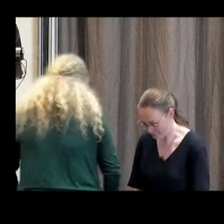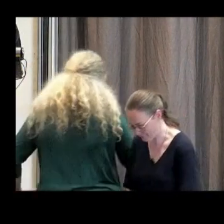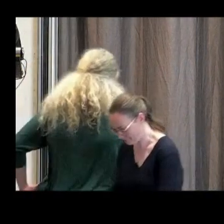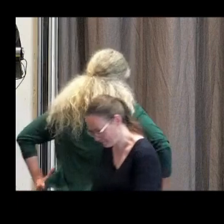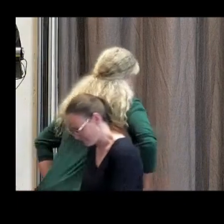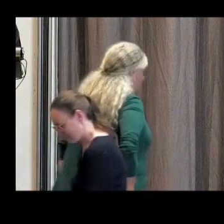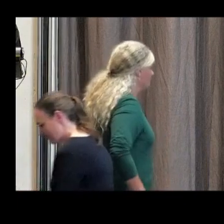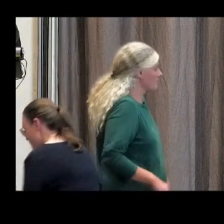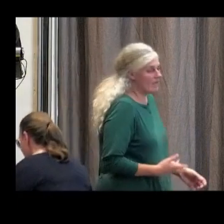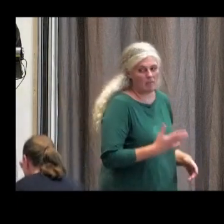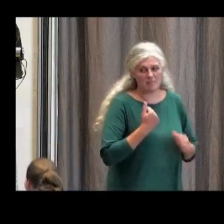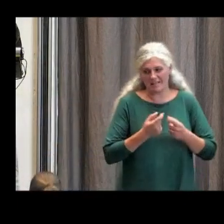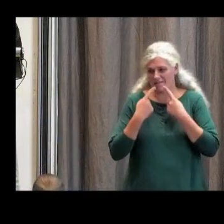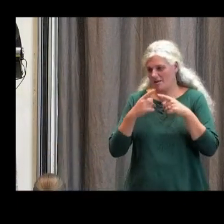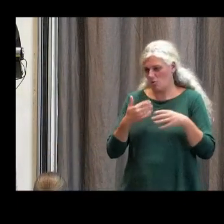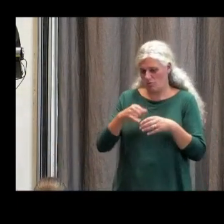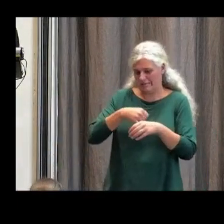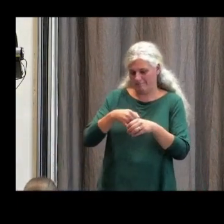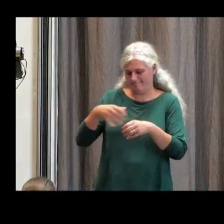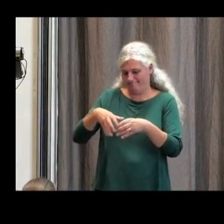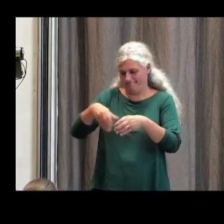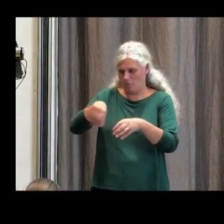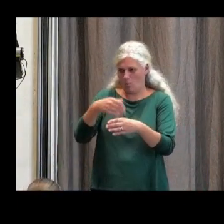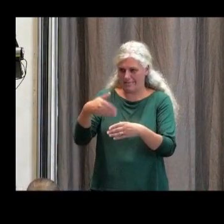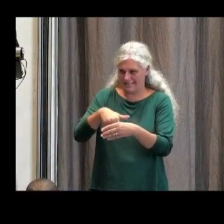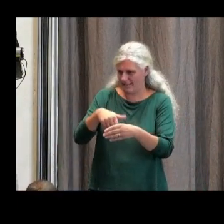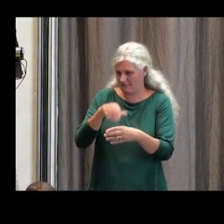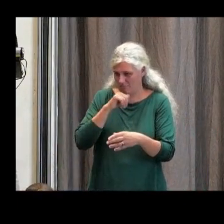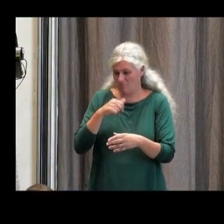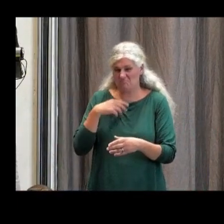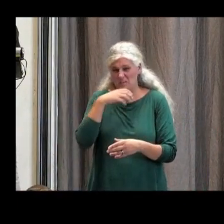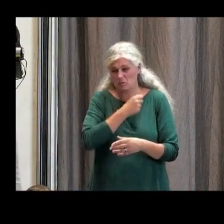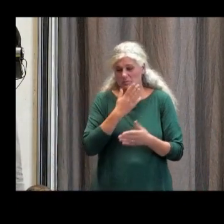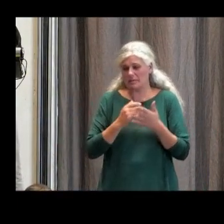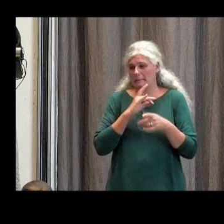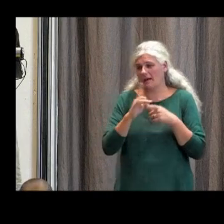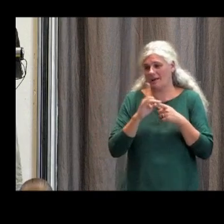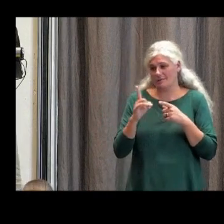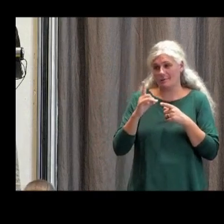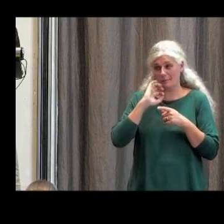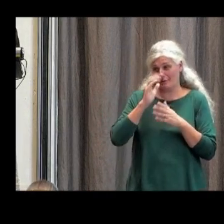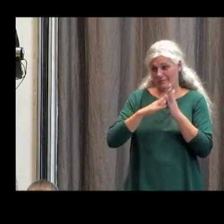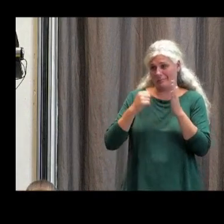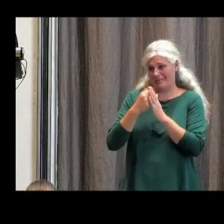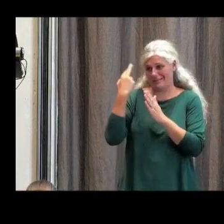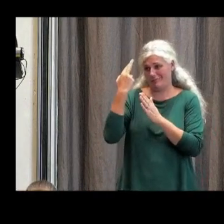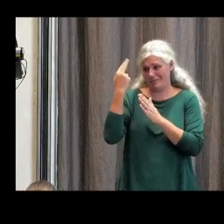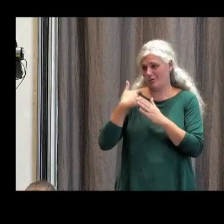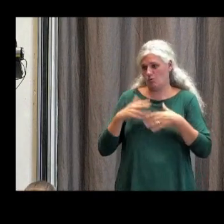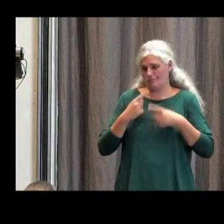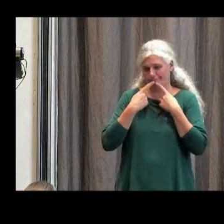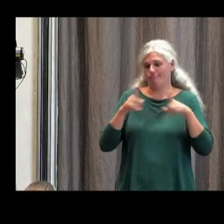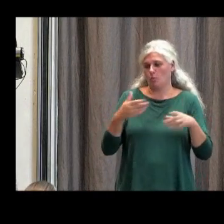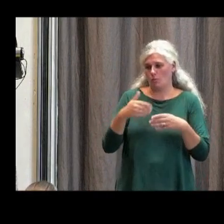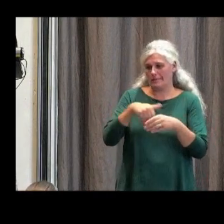concoction is or what that recipe is, presumably for some type of commercial reasons. So although